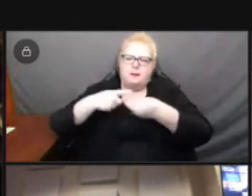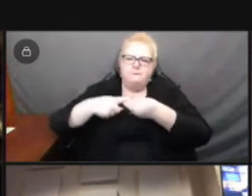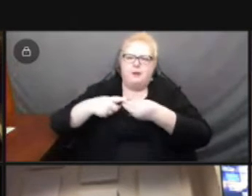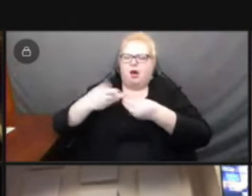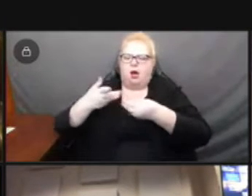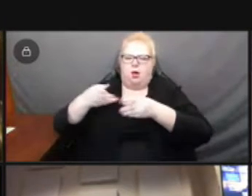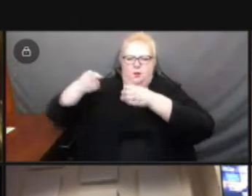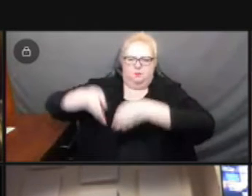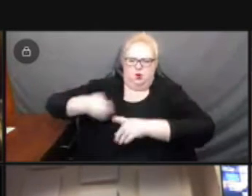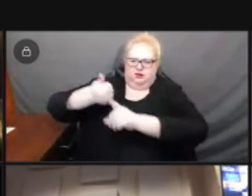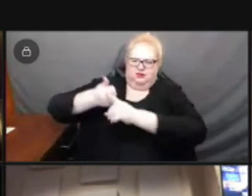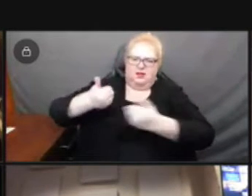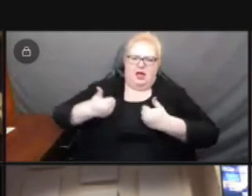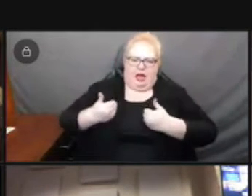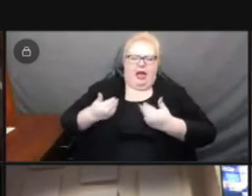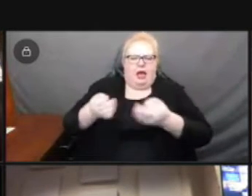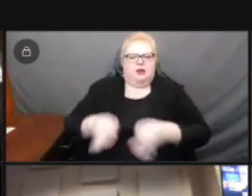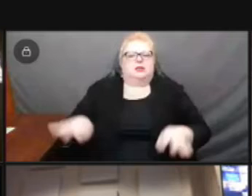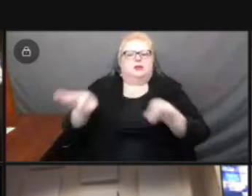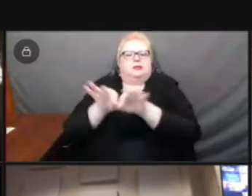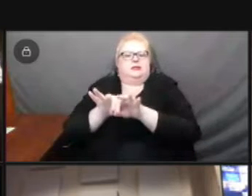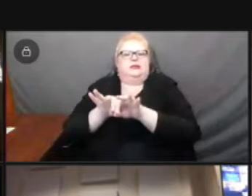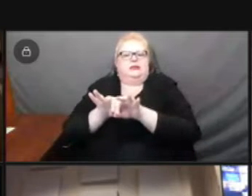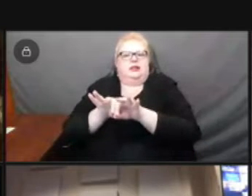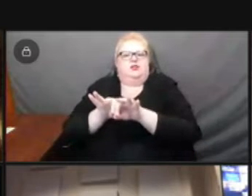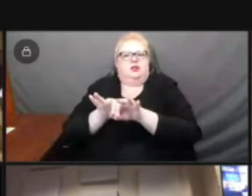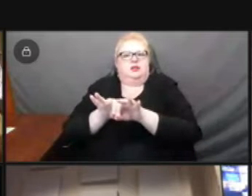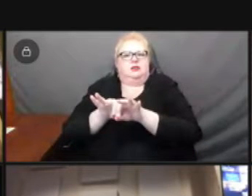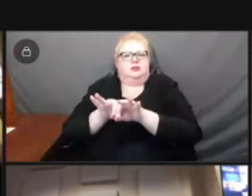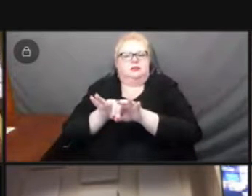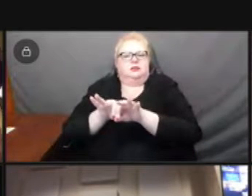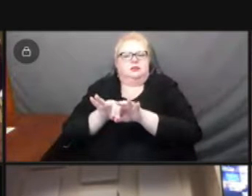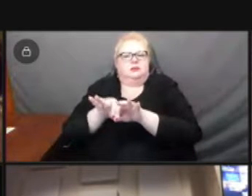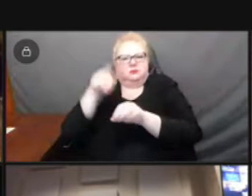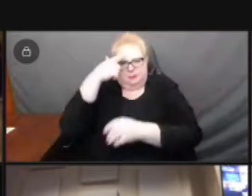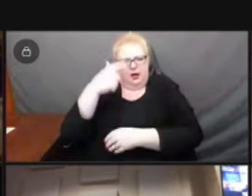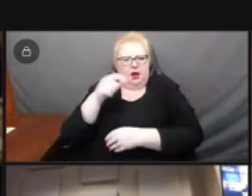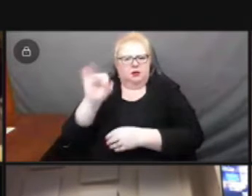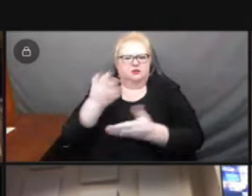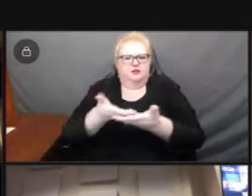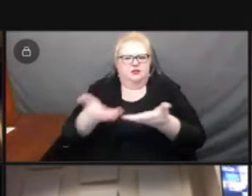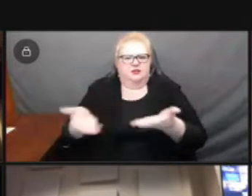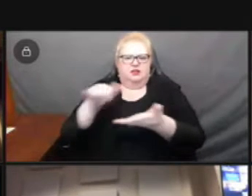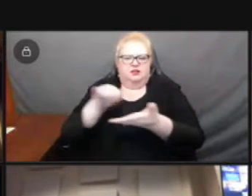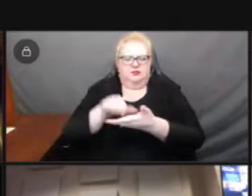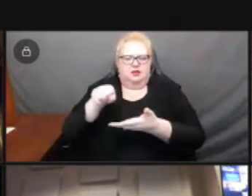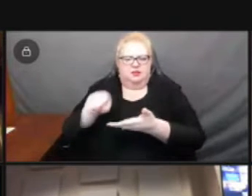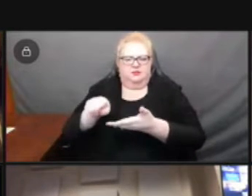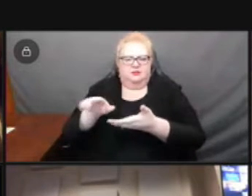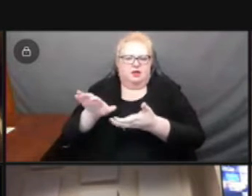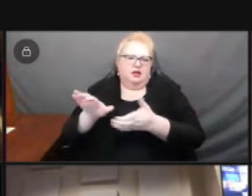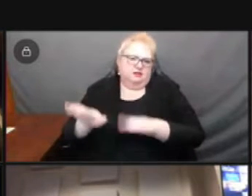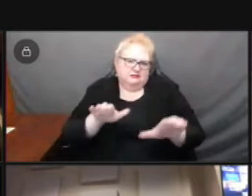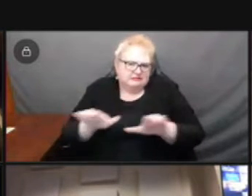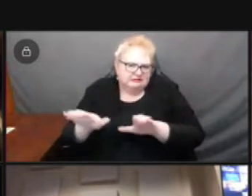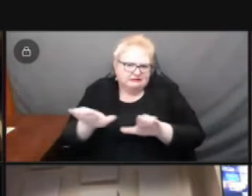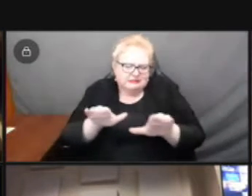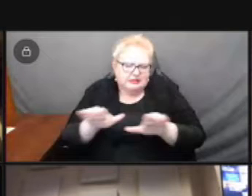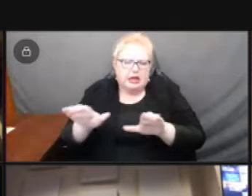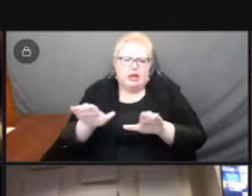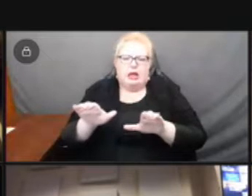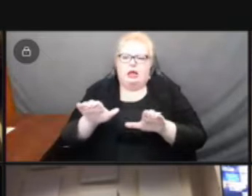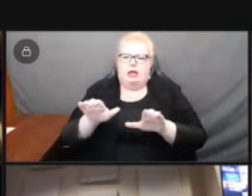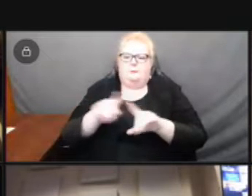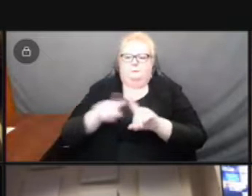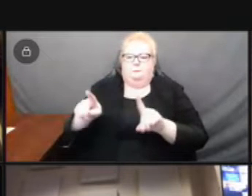having some type of historic significance due to, the things that they did as a profession. But actually, the structure